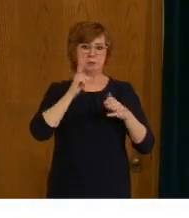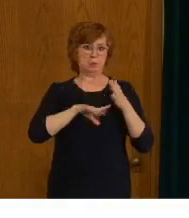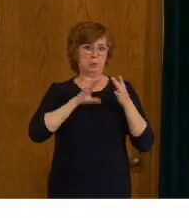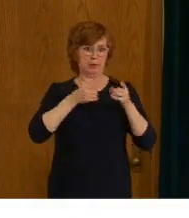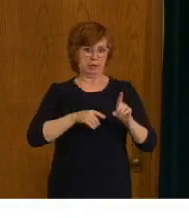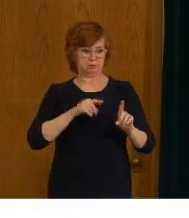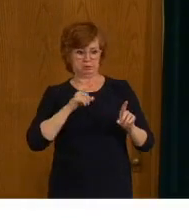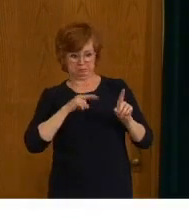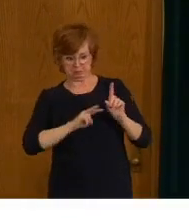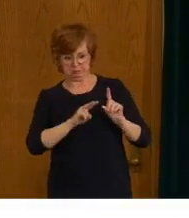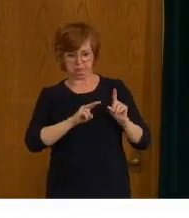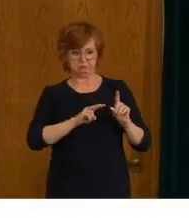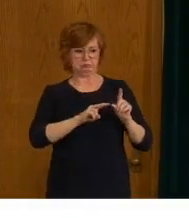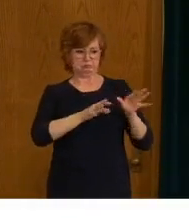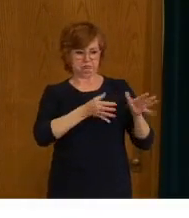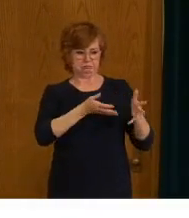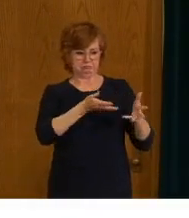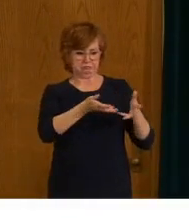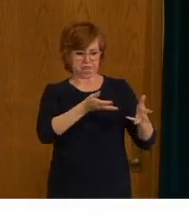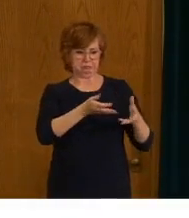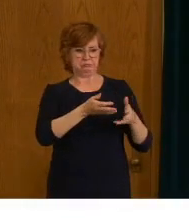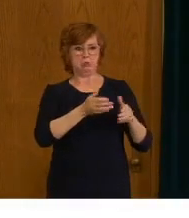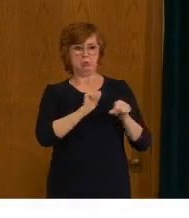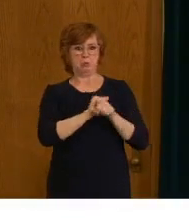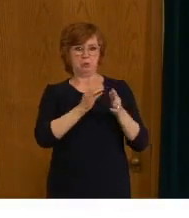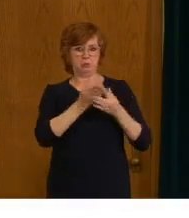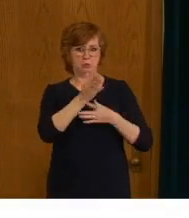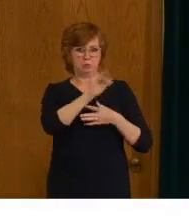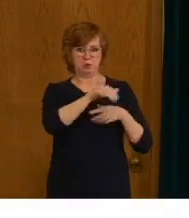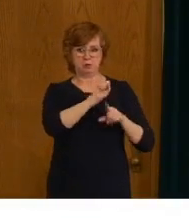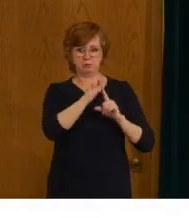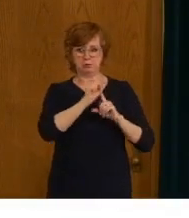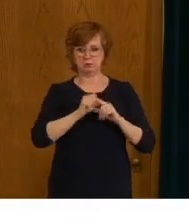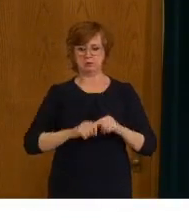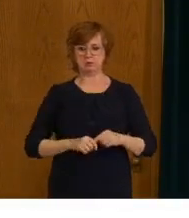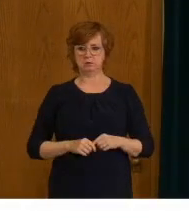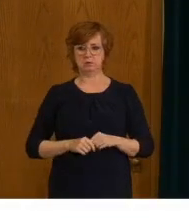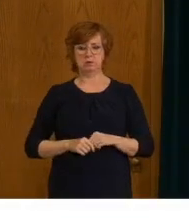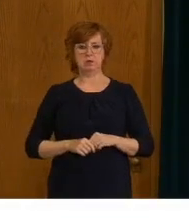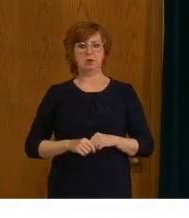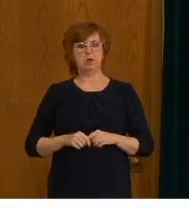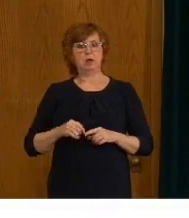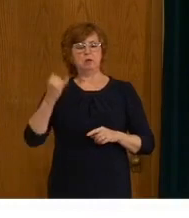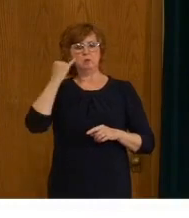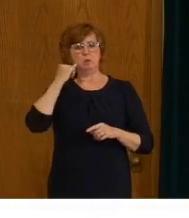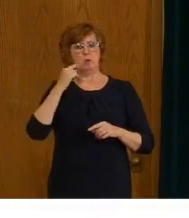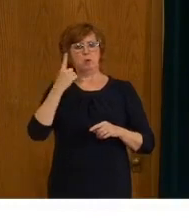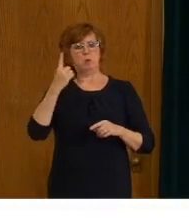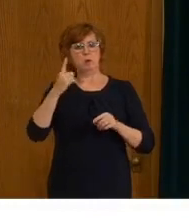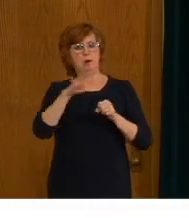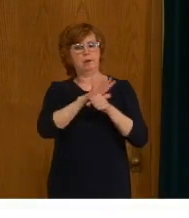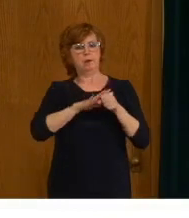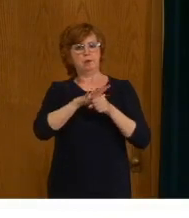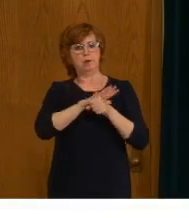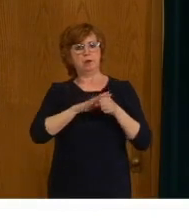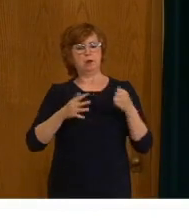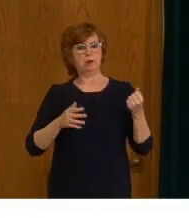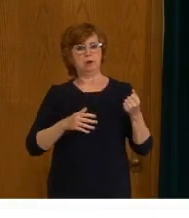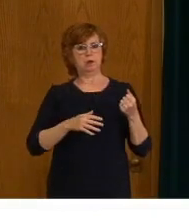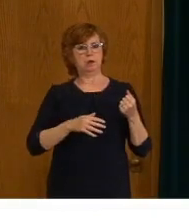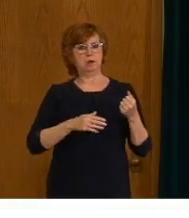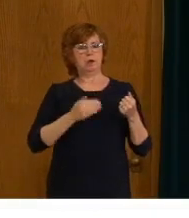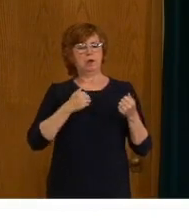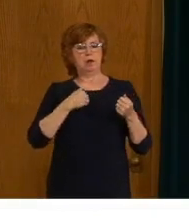that time. And in some cases, it may require that it happens because there's low vaccination rate in a specific geography or